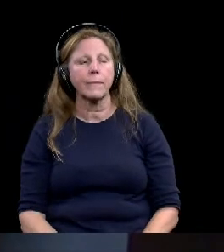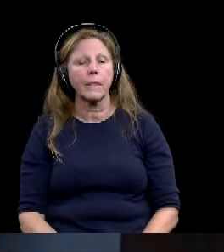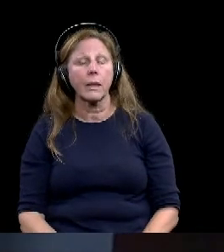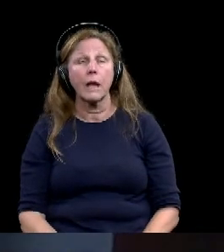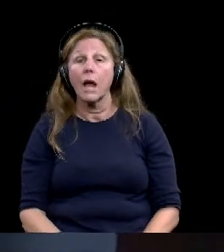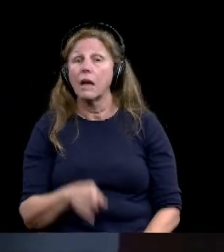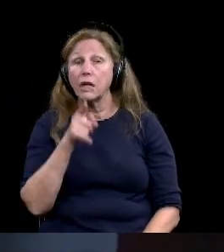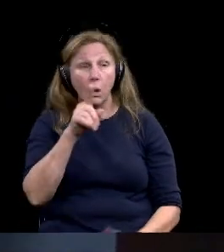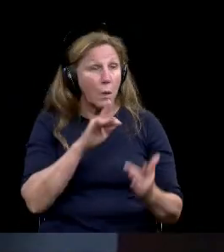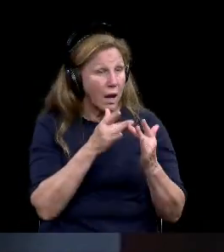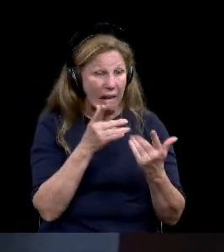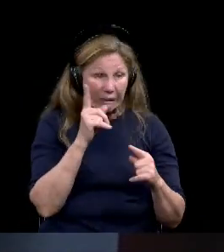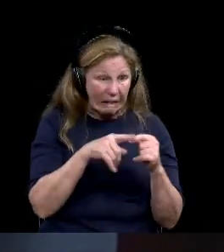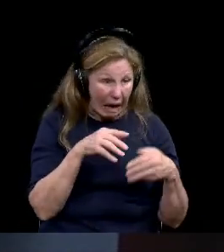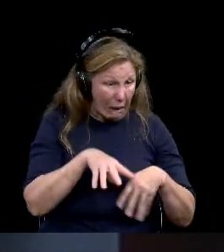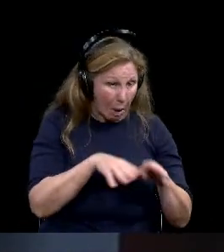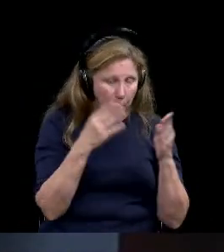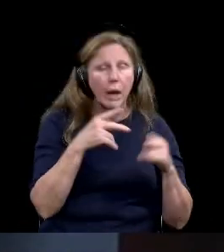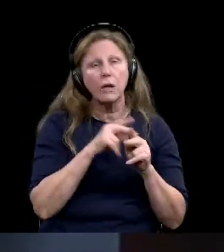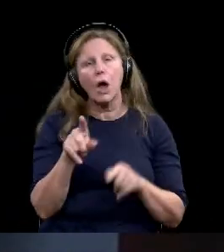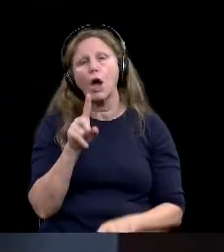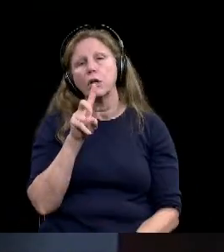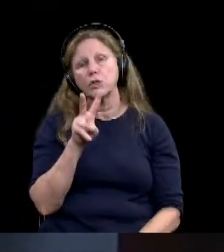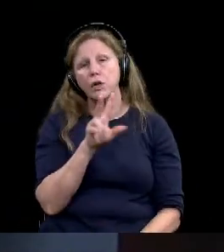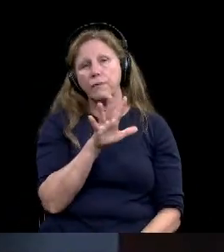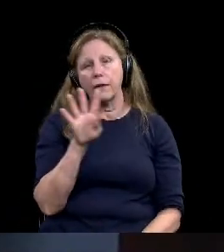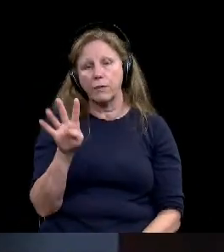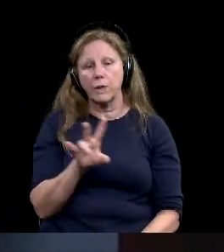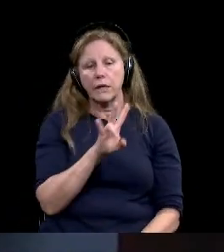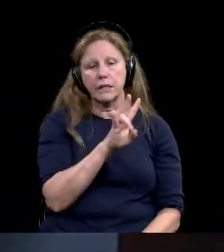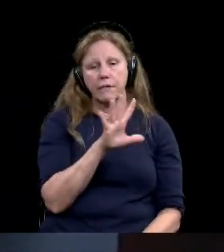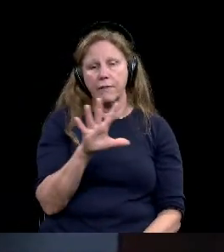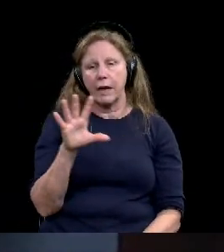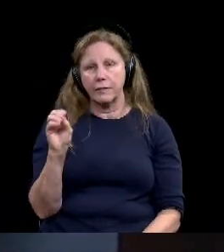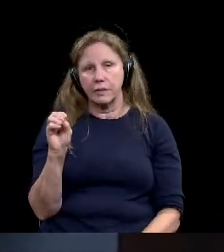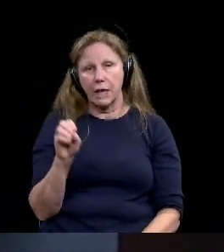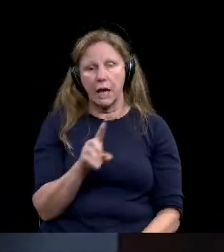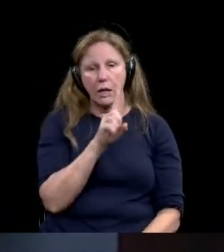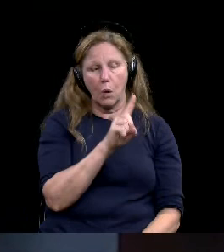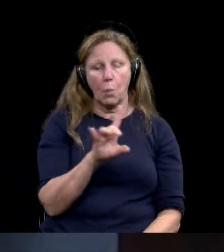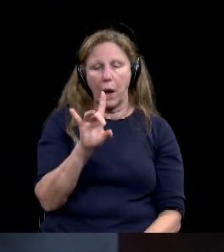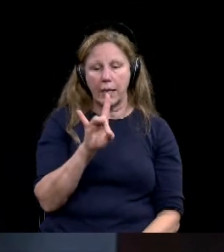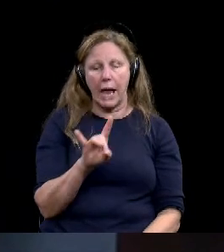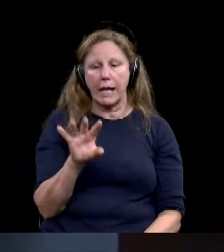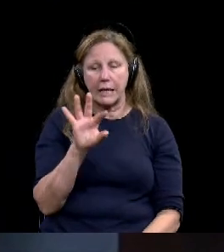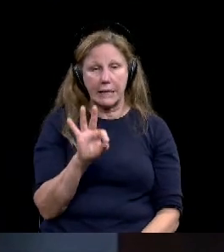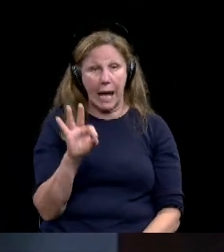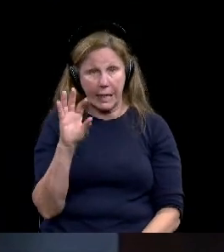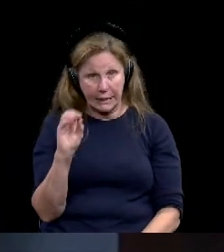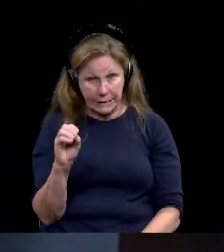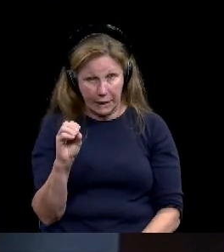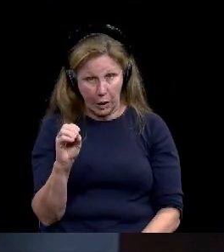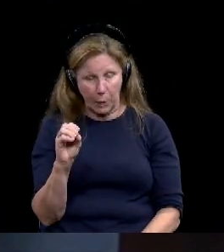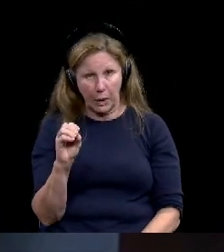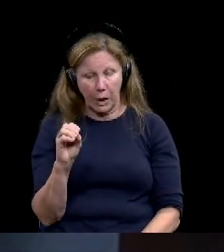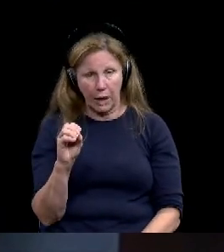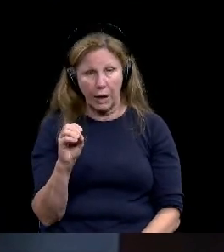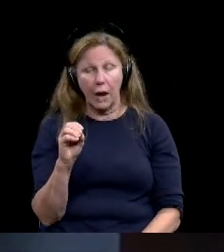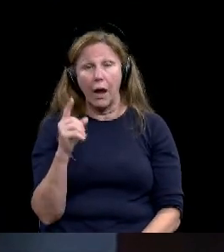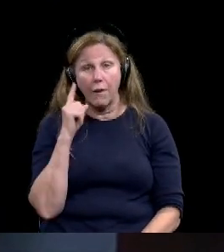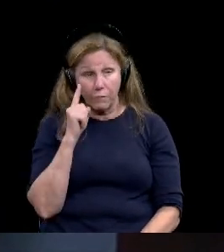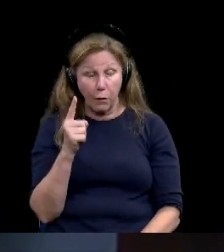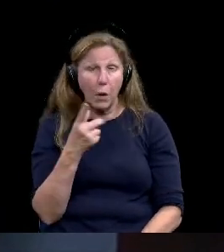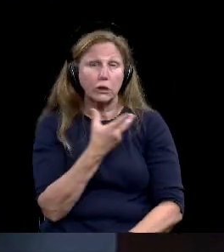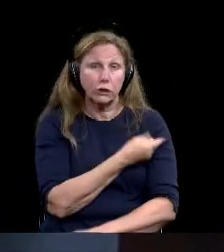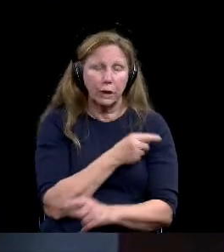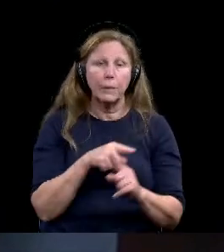254-750-1890, not only for vaccines, but to speak to someone about COVID-19 questions or concerns. Of course, if the